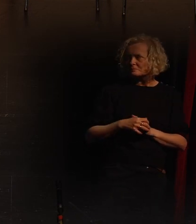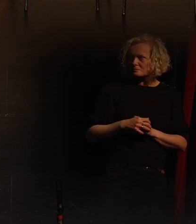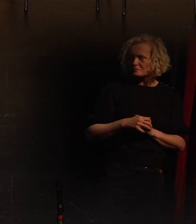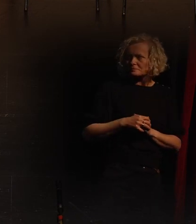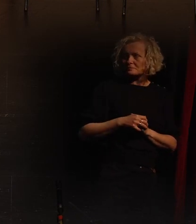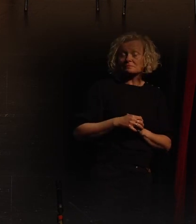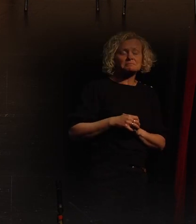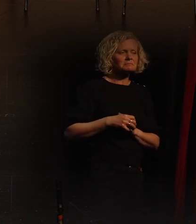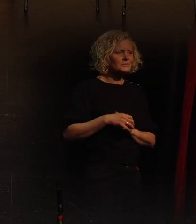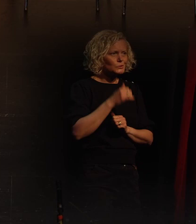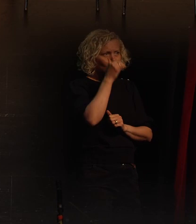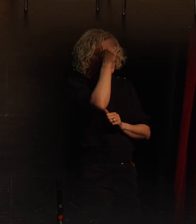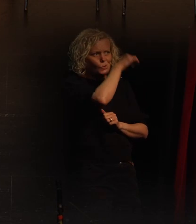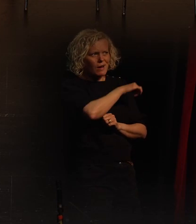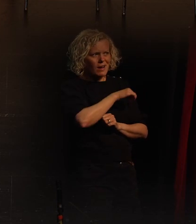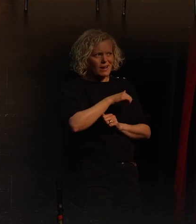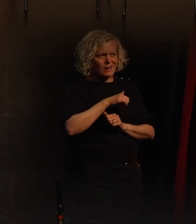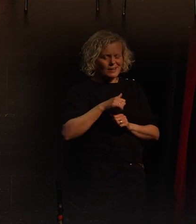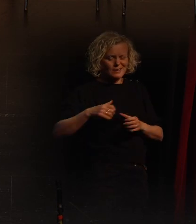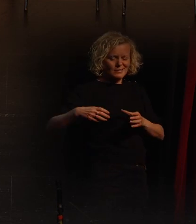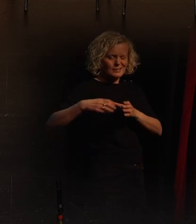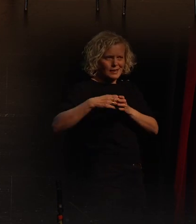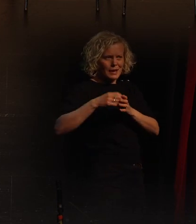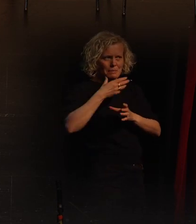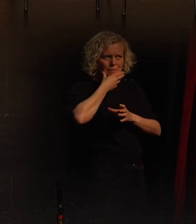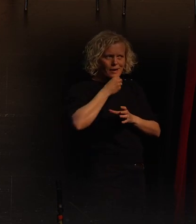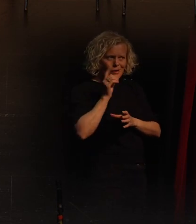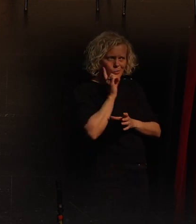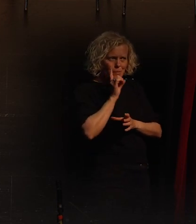He gathered his team of wise men and women